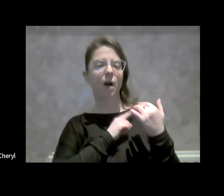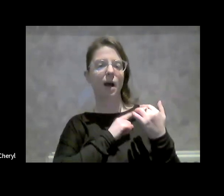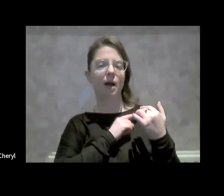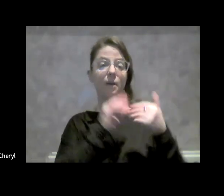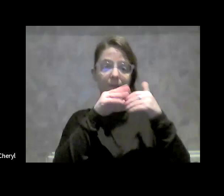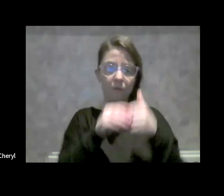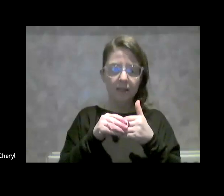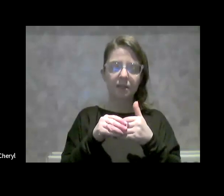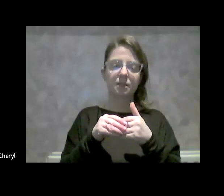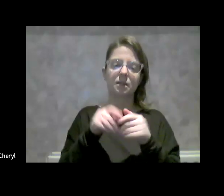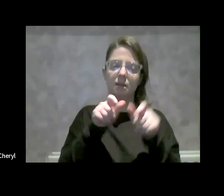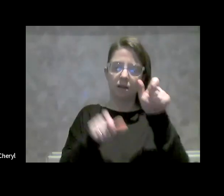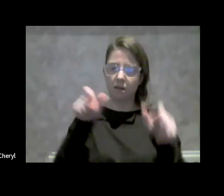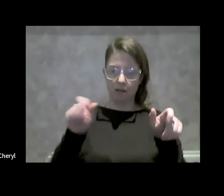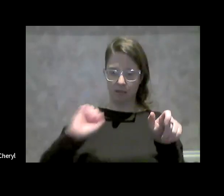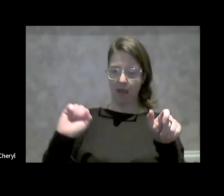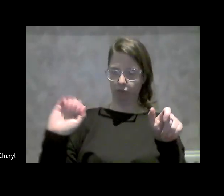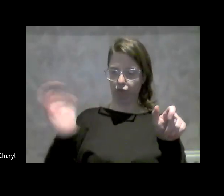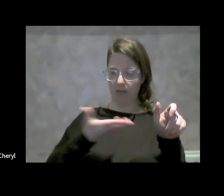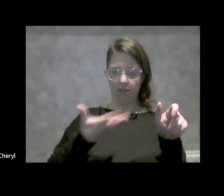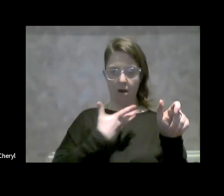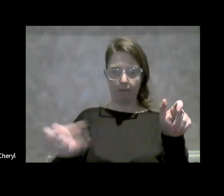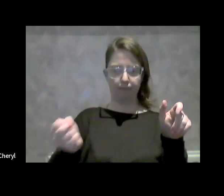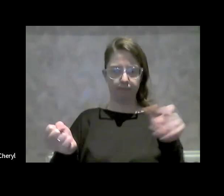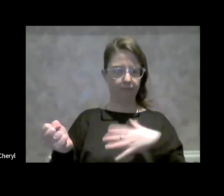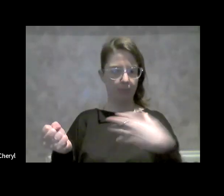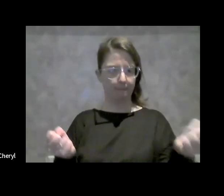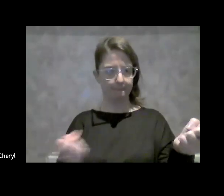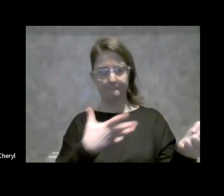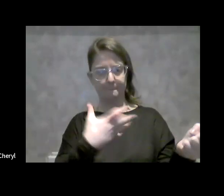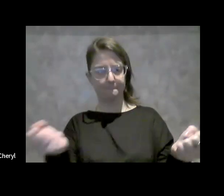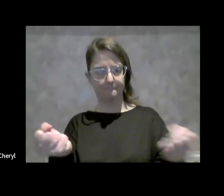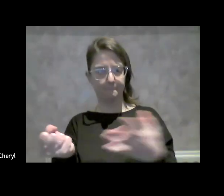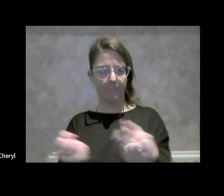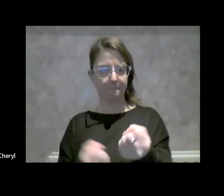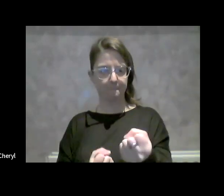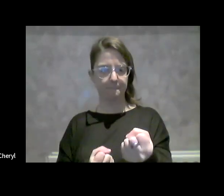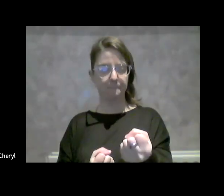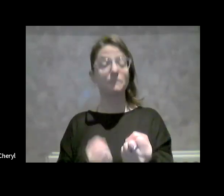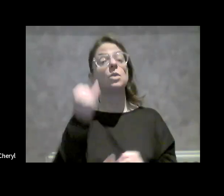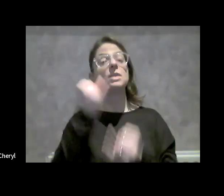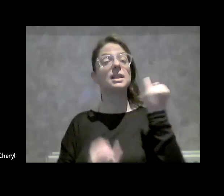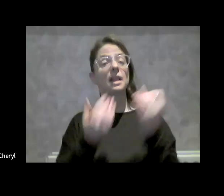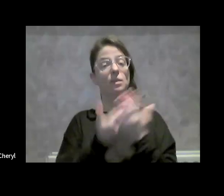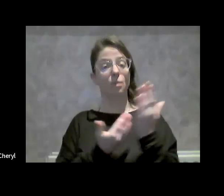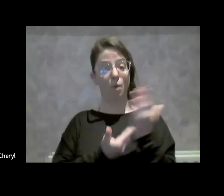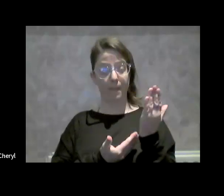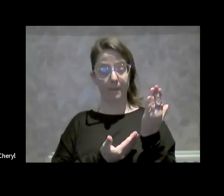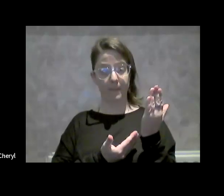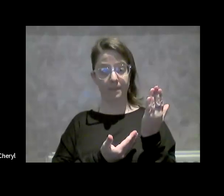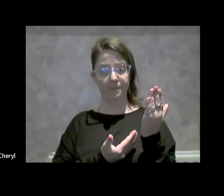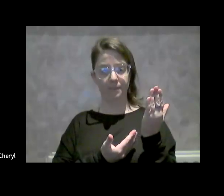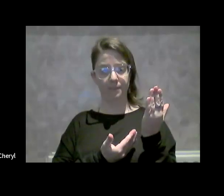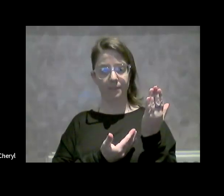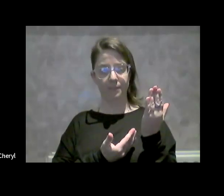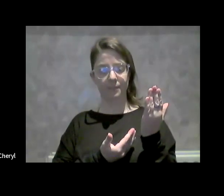loved ones having their rights stripped away. And so this last poem is it's born out